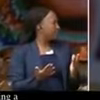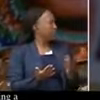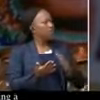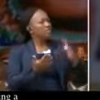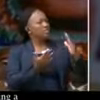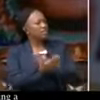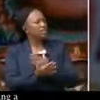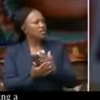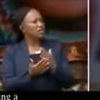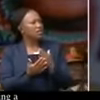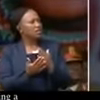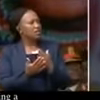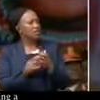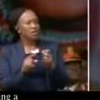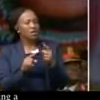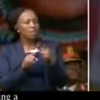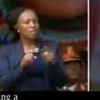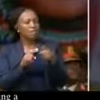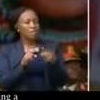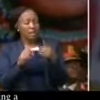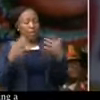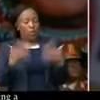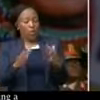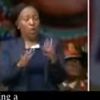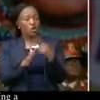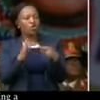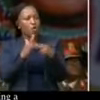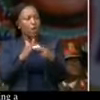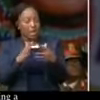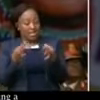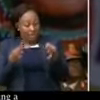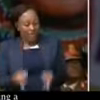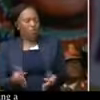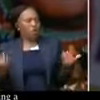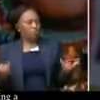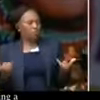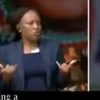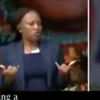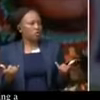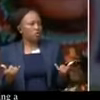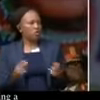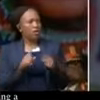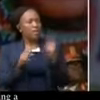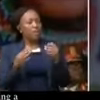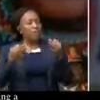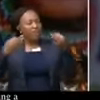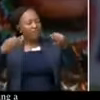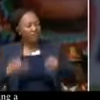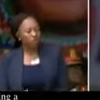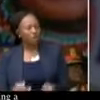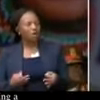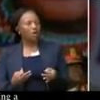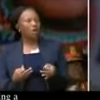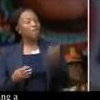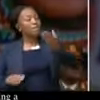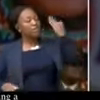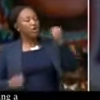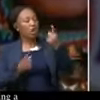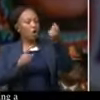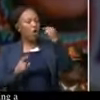Some of them are playing prominent roles in your funeral, in a funeral of a person they called a